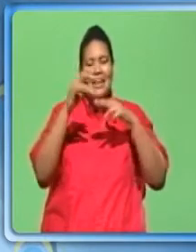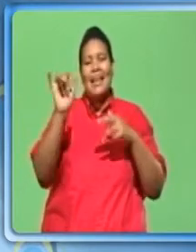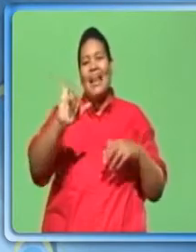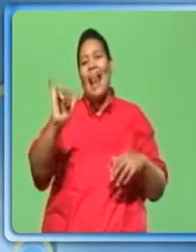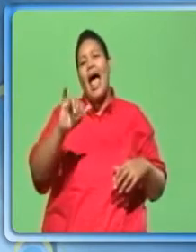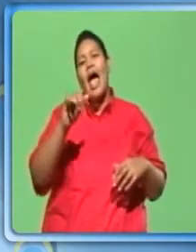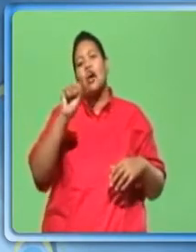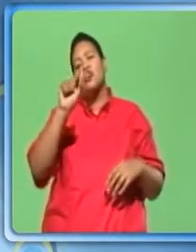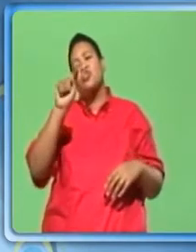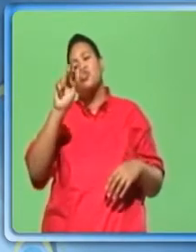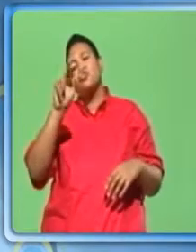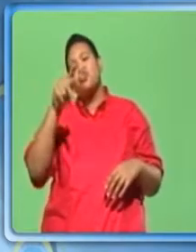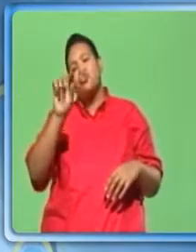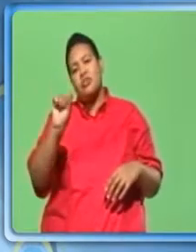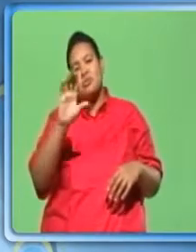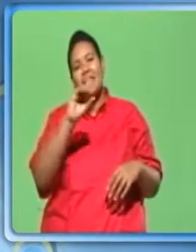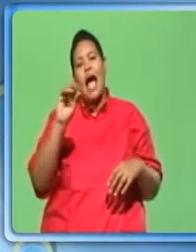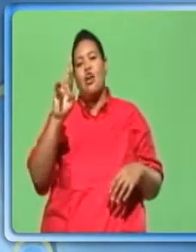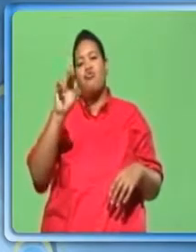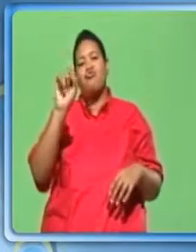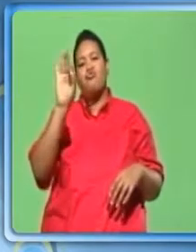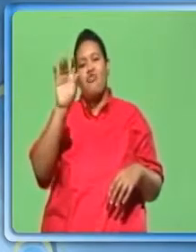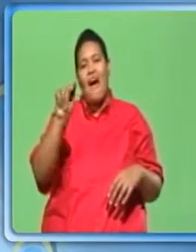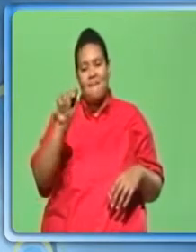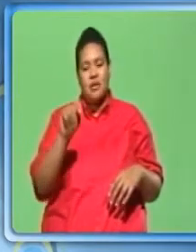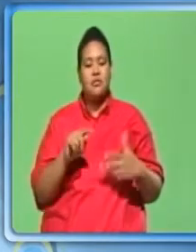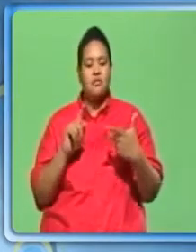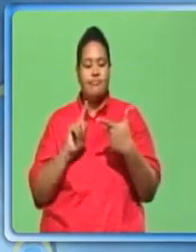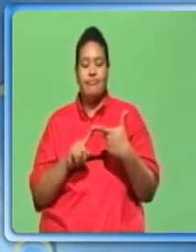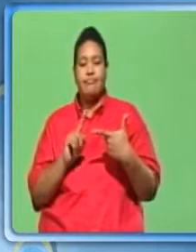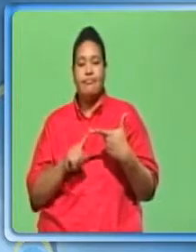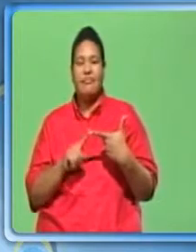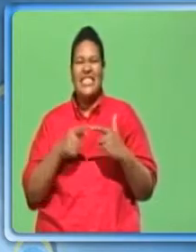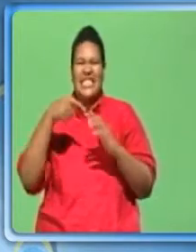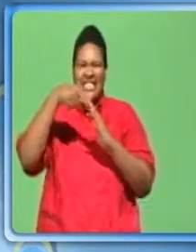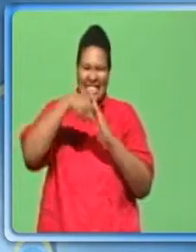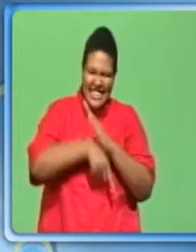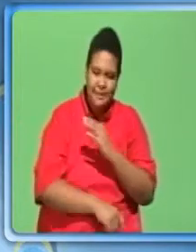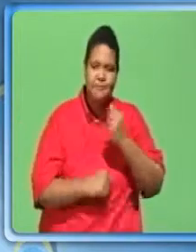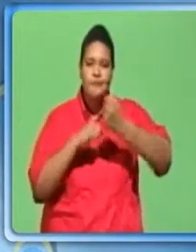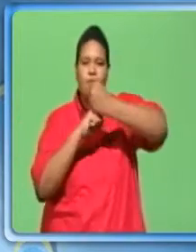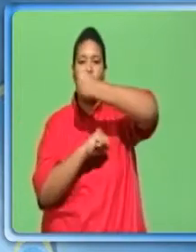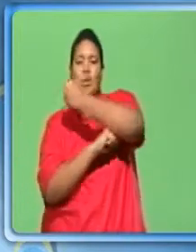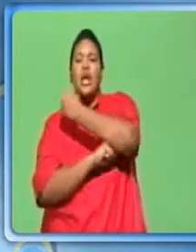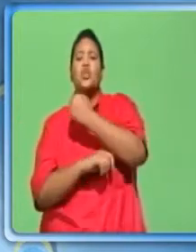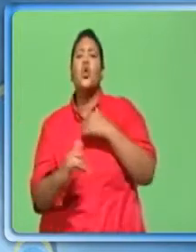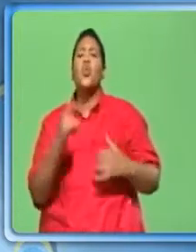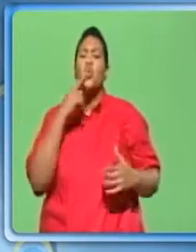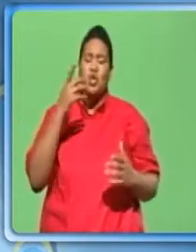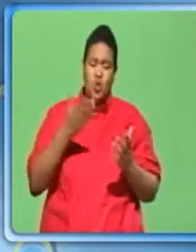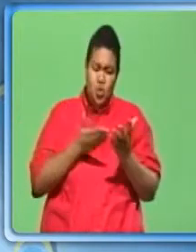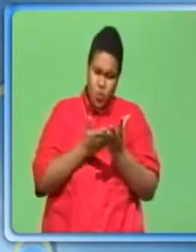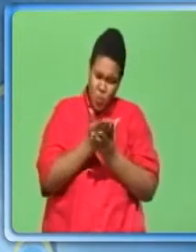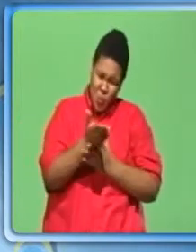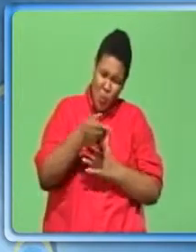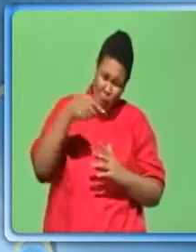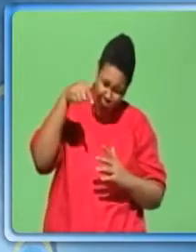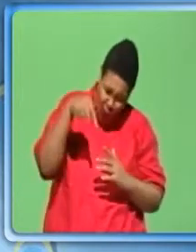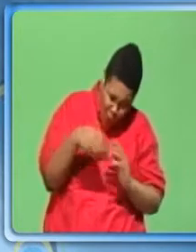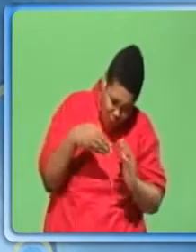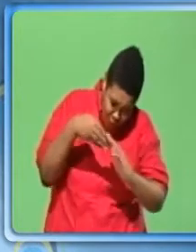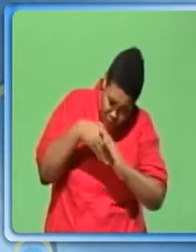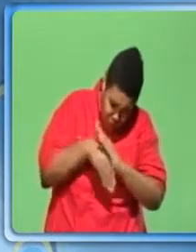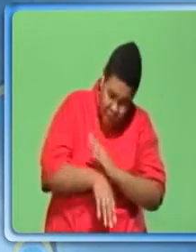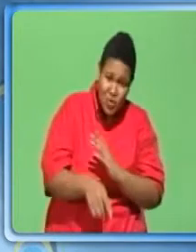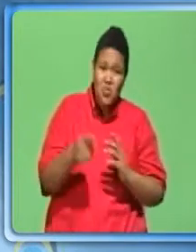as strips and raft. 2. Deep foundation, those which transfer the loads to a